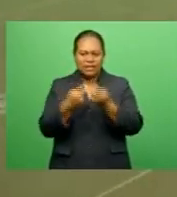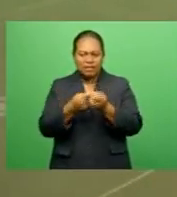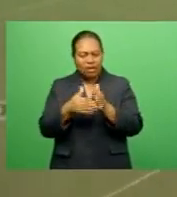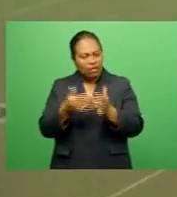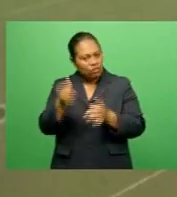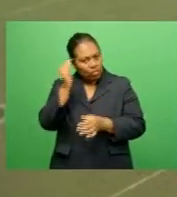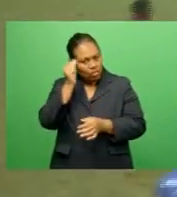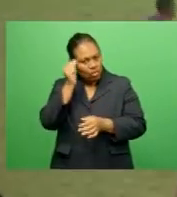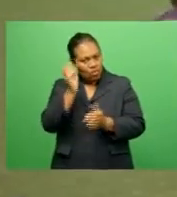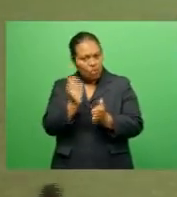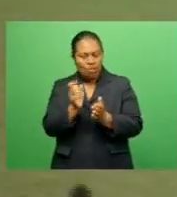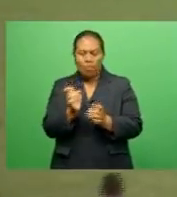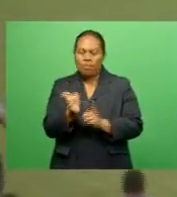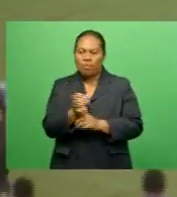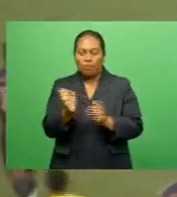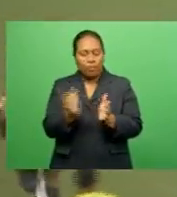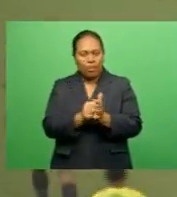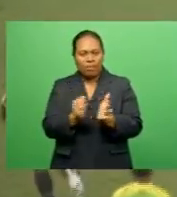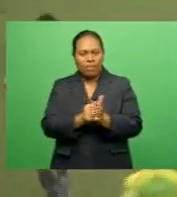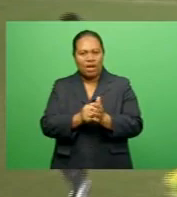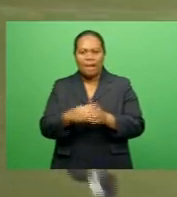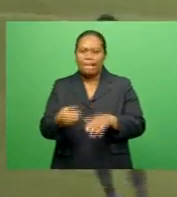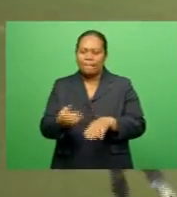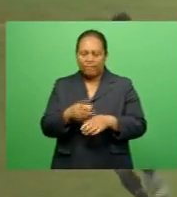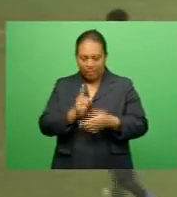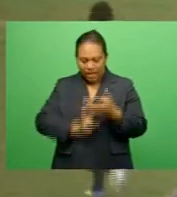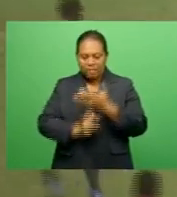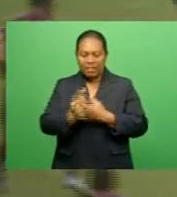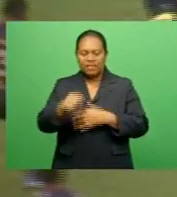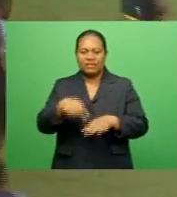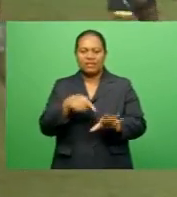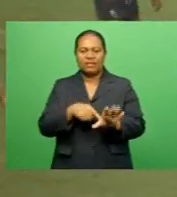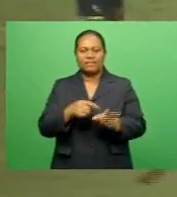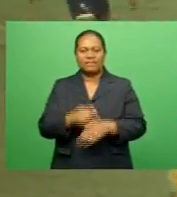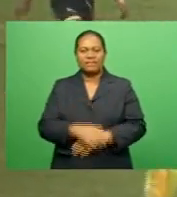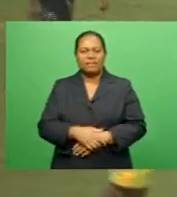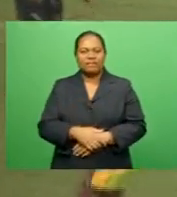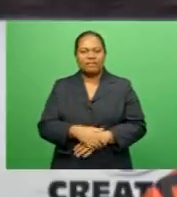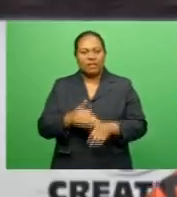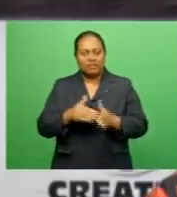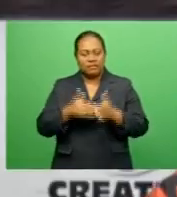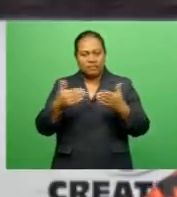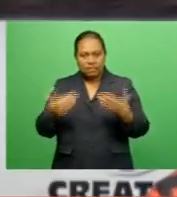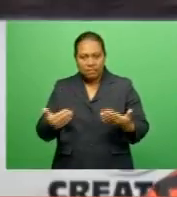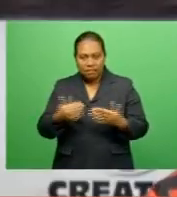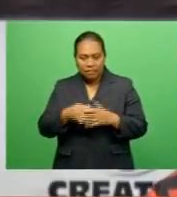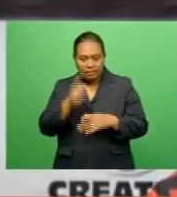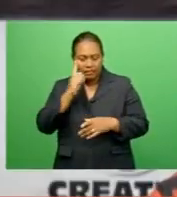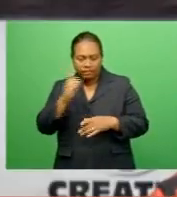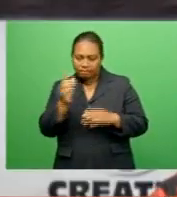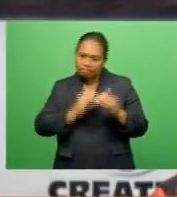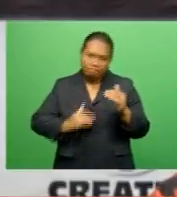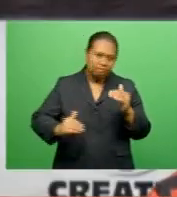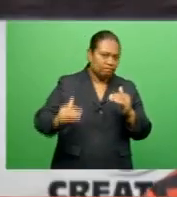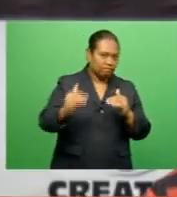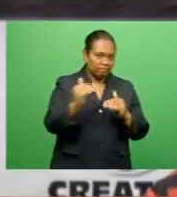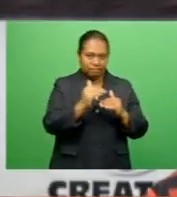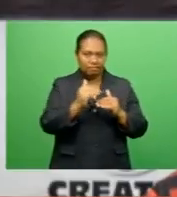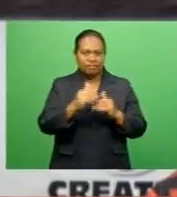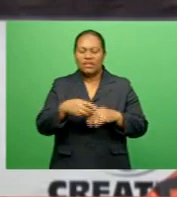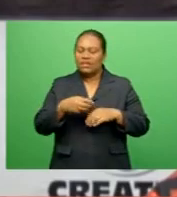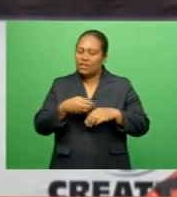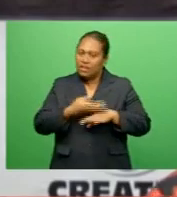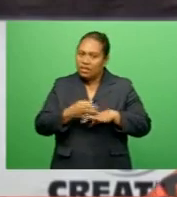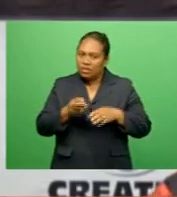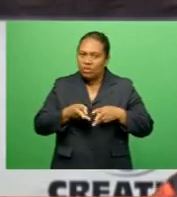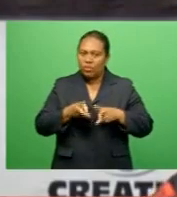familiarize themselves with the new competition format this year. Your managers will have to step up to ensure that they grasp the new format, but